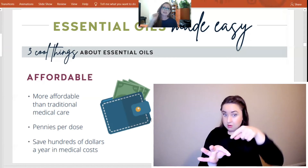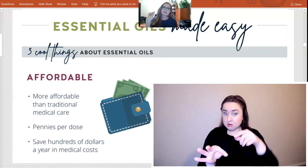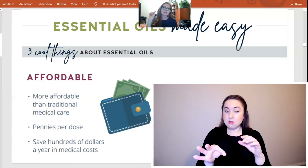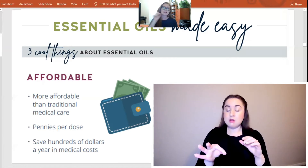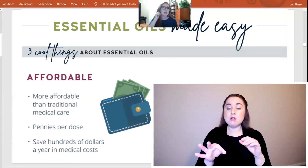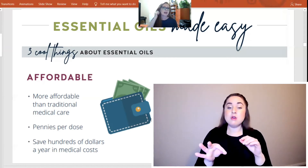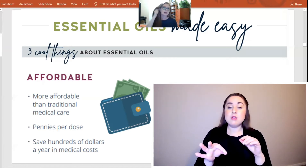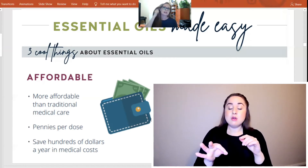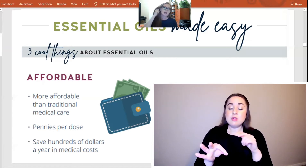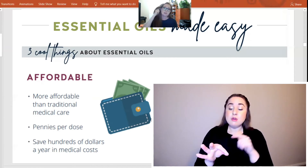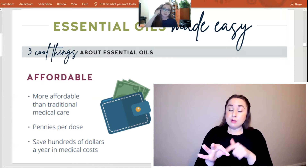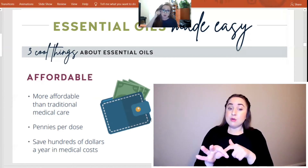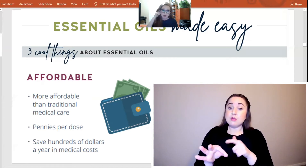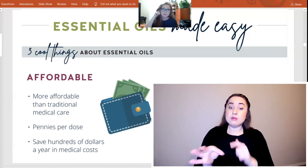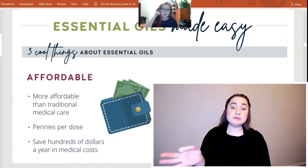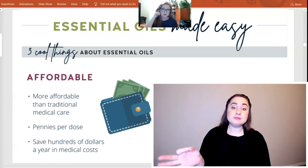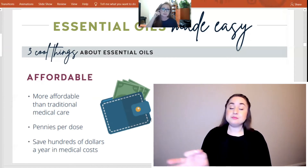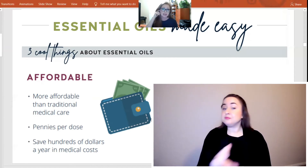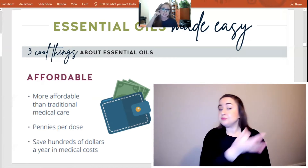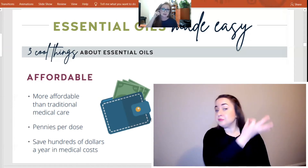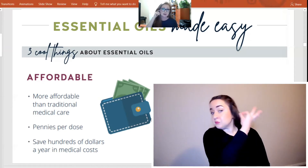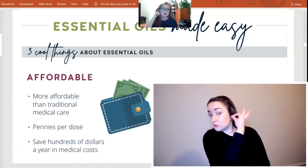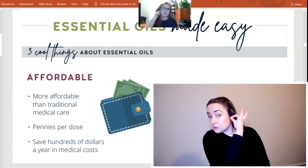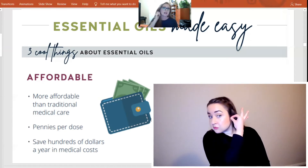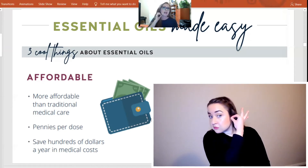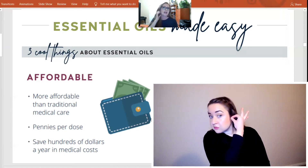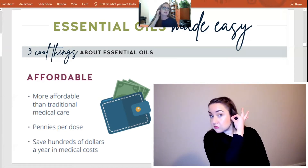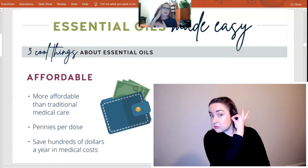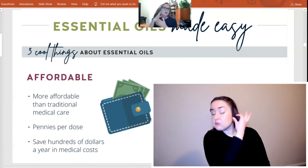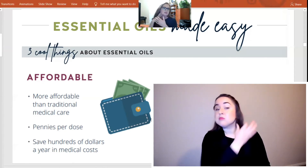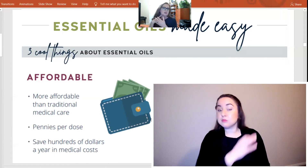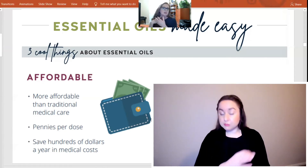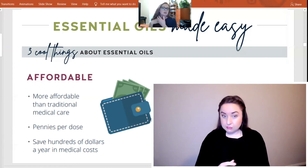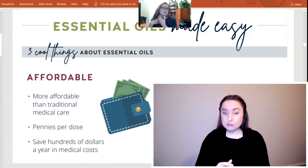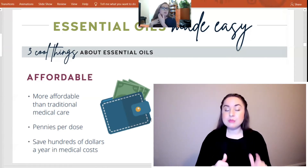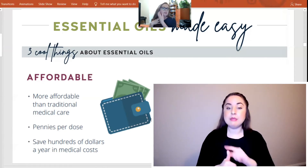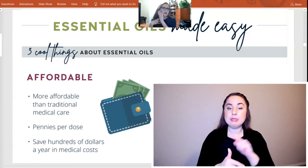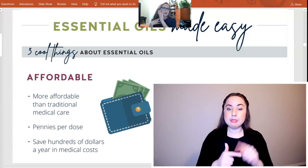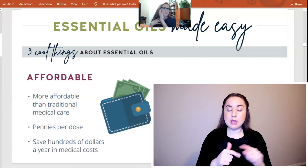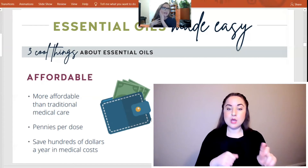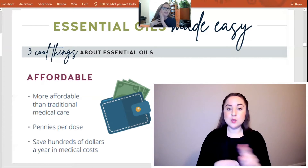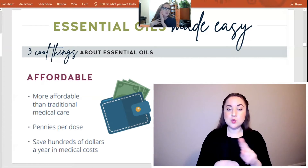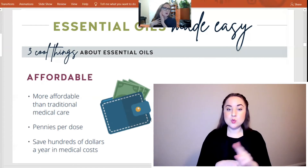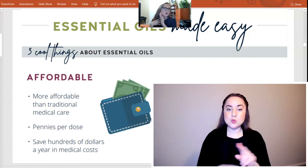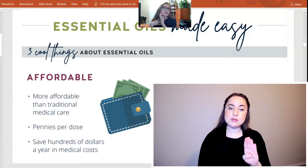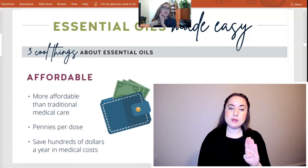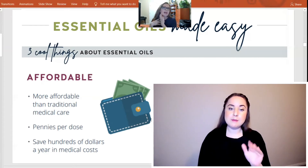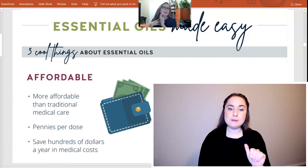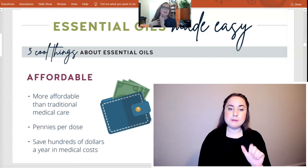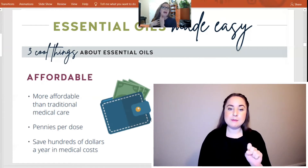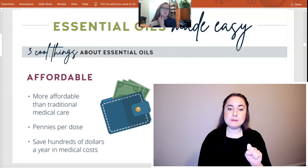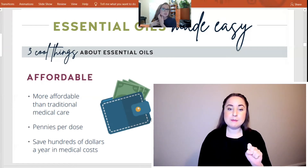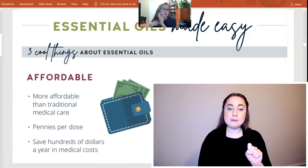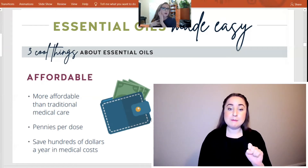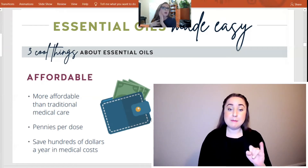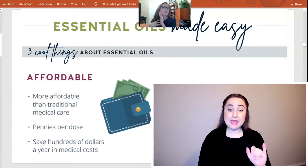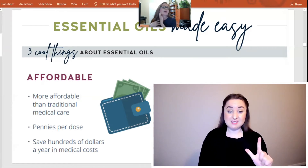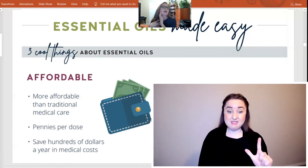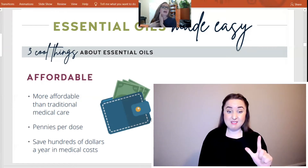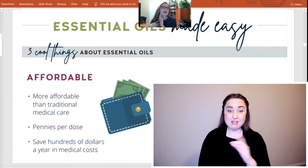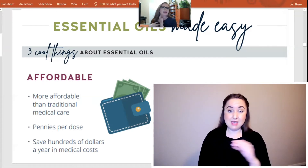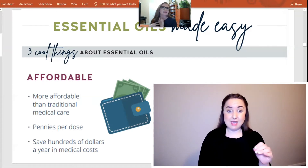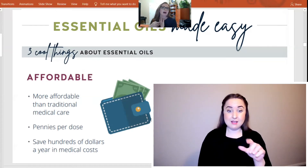on it and I put the cotton ball in my ear. And then I also used, um, basil and lavender